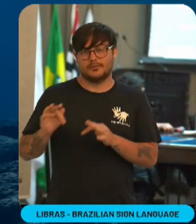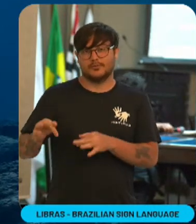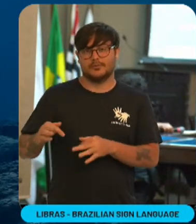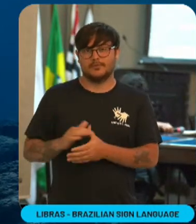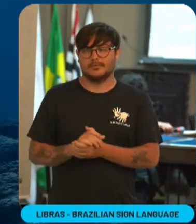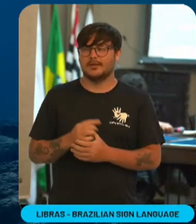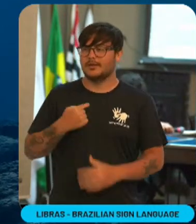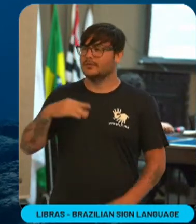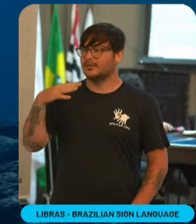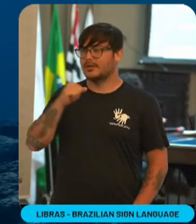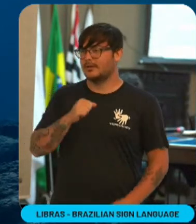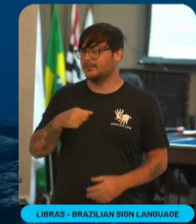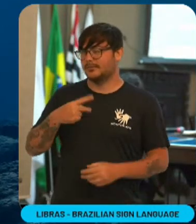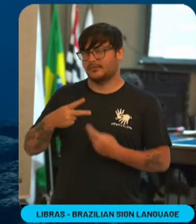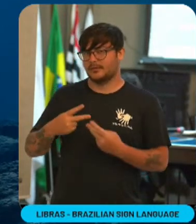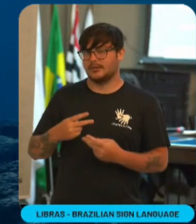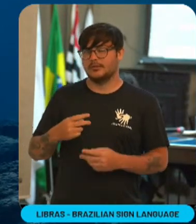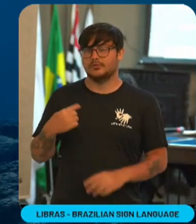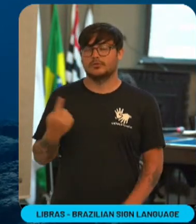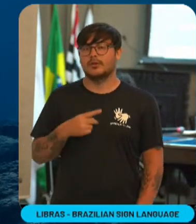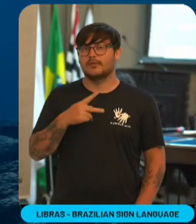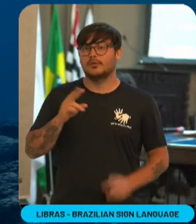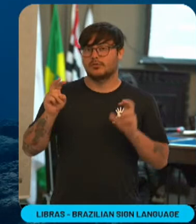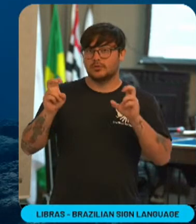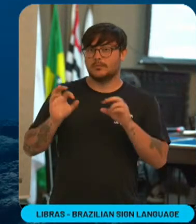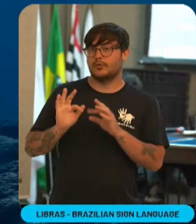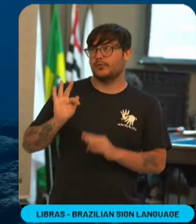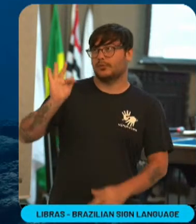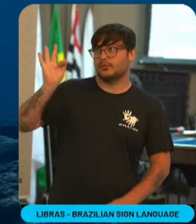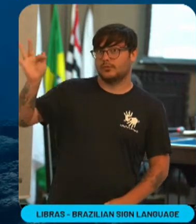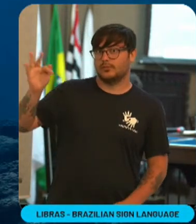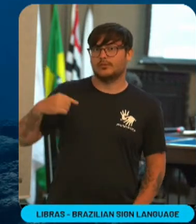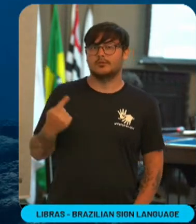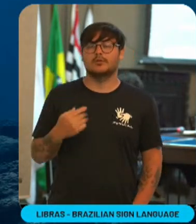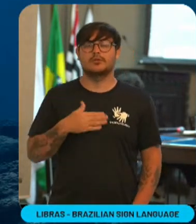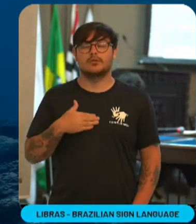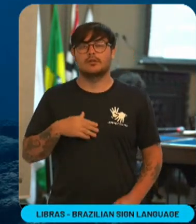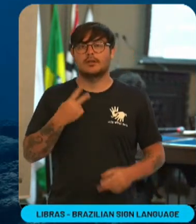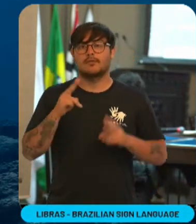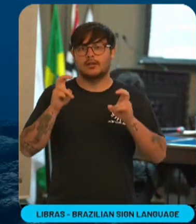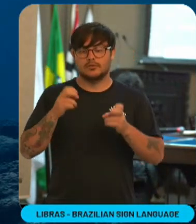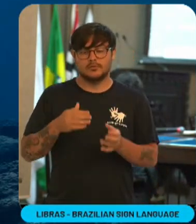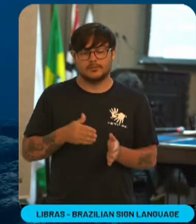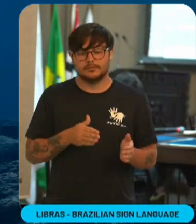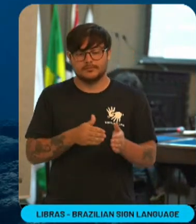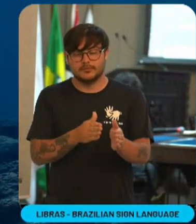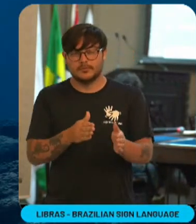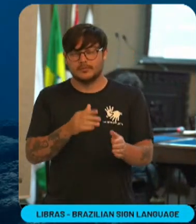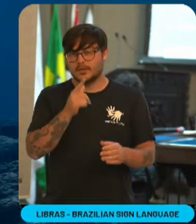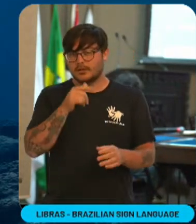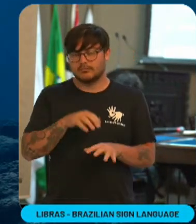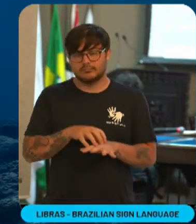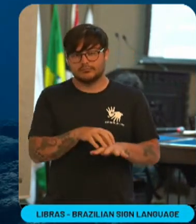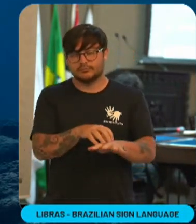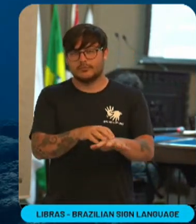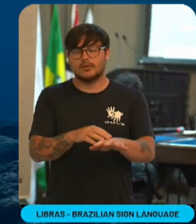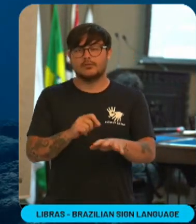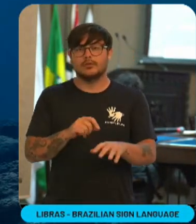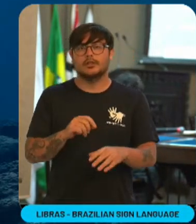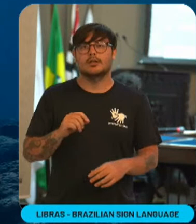end. I'm going to be brief, Paulina. We talked about long term very much. At